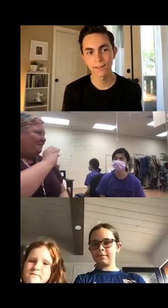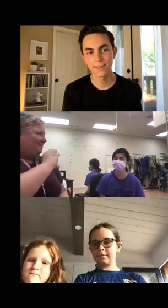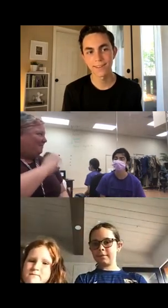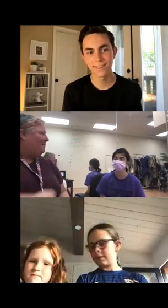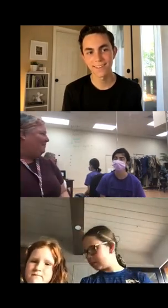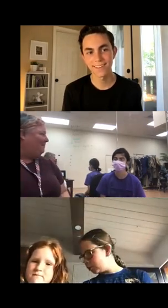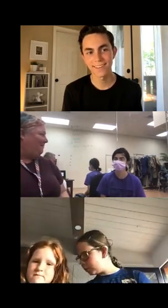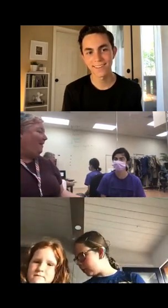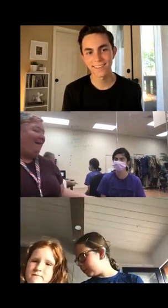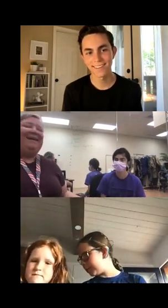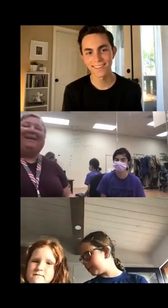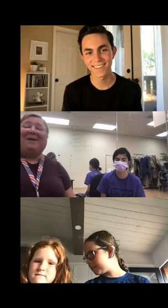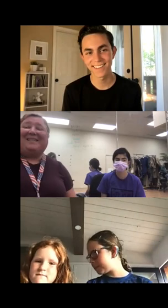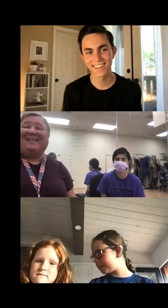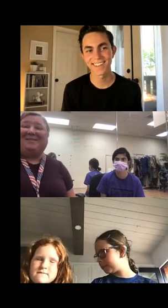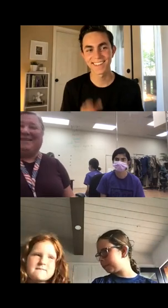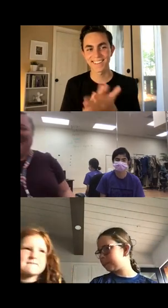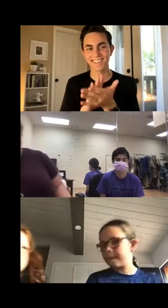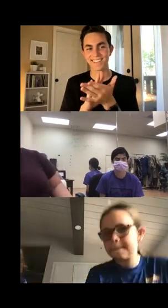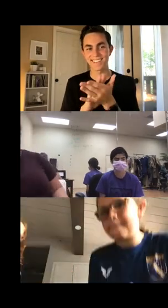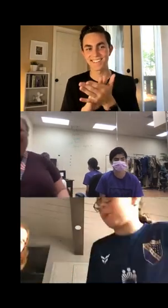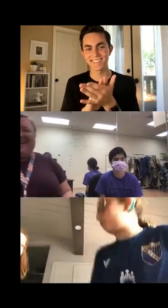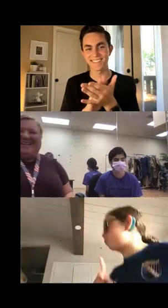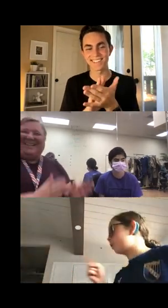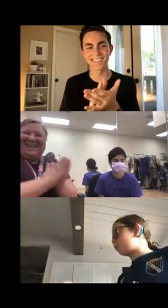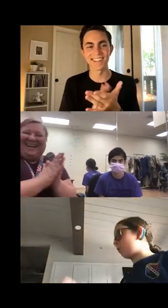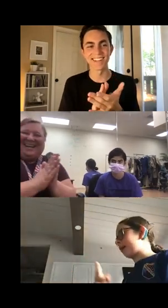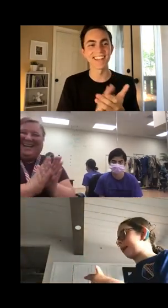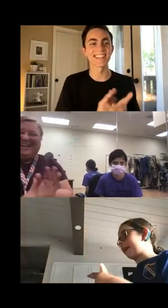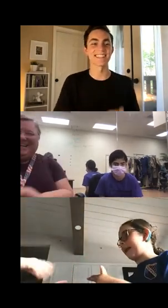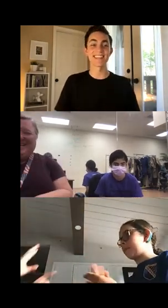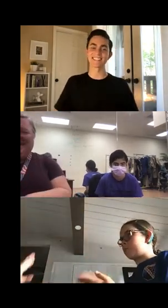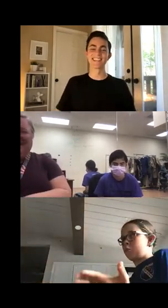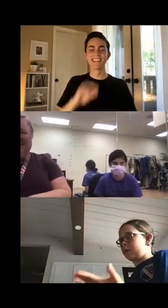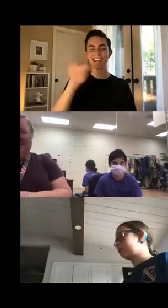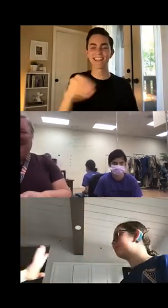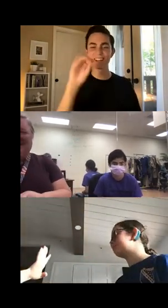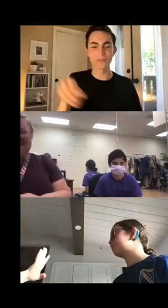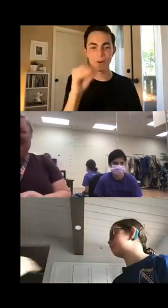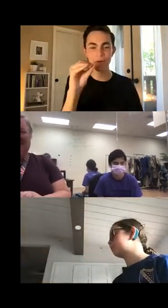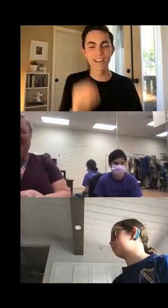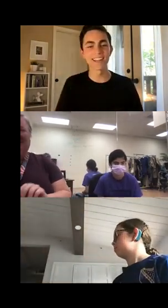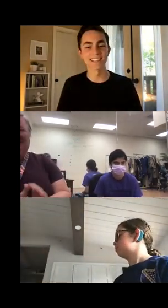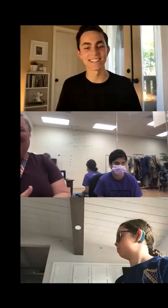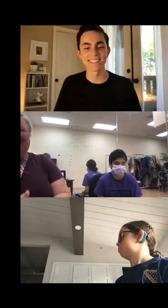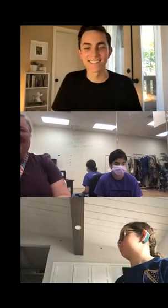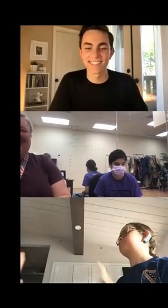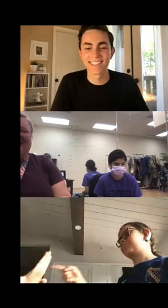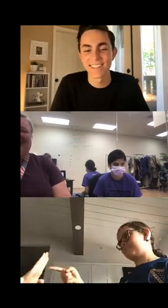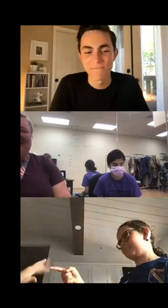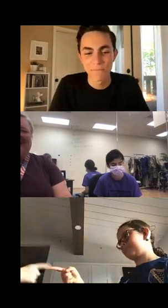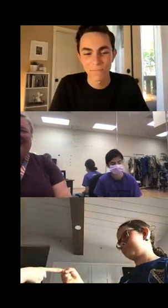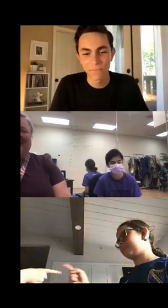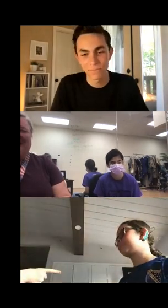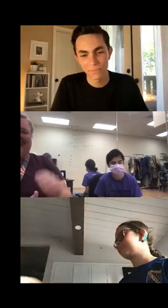Oh, you got your name down. Mine's an easy one. Good, yes, it is. Jojo.